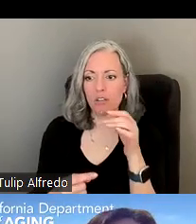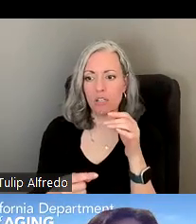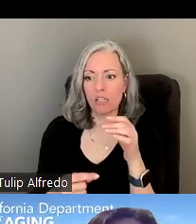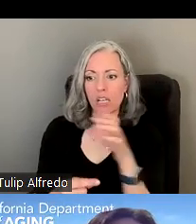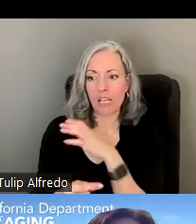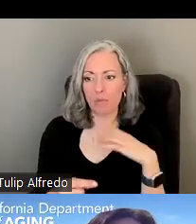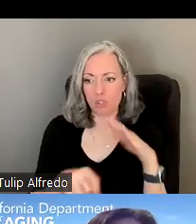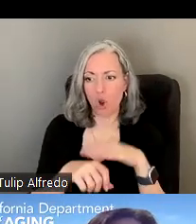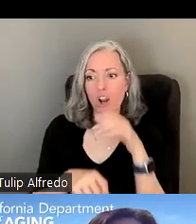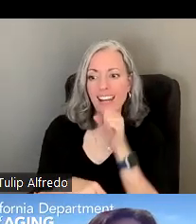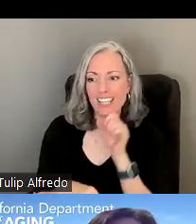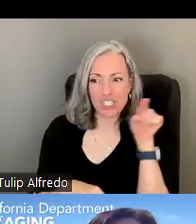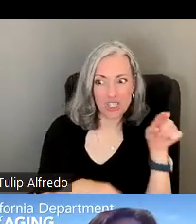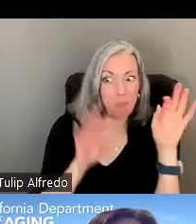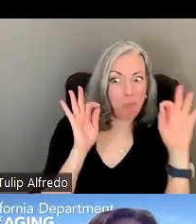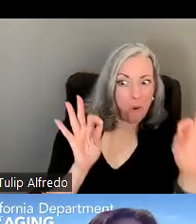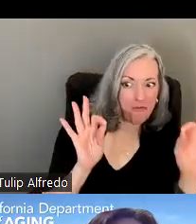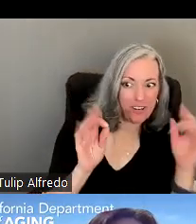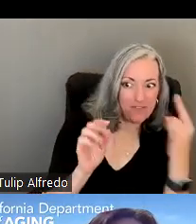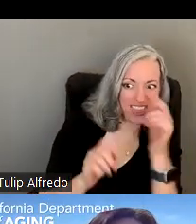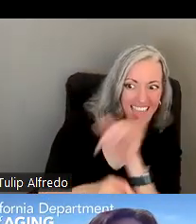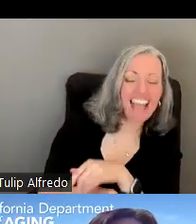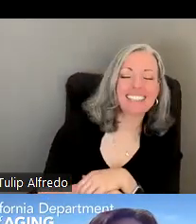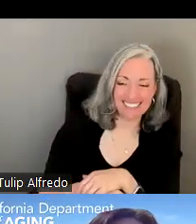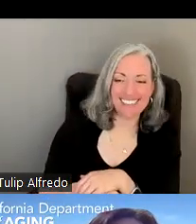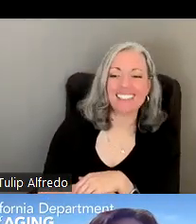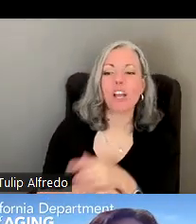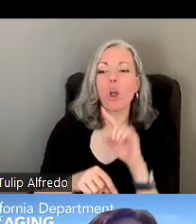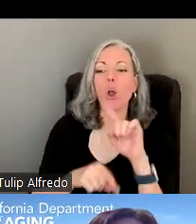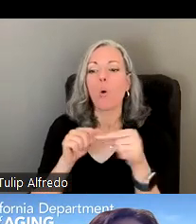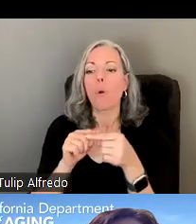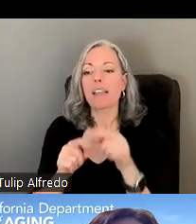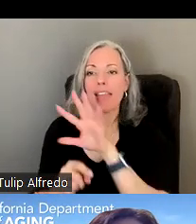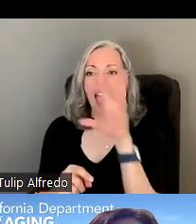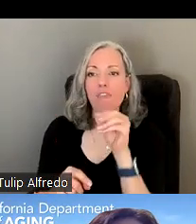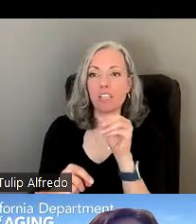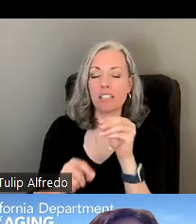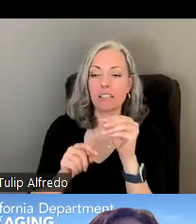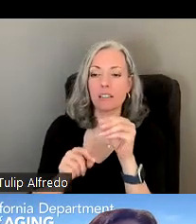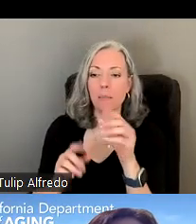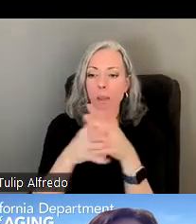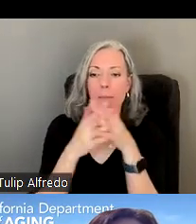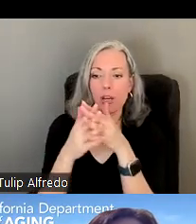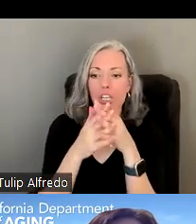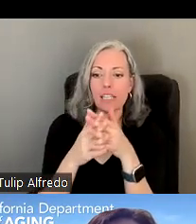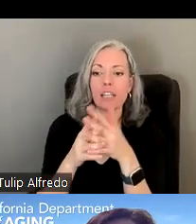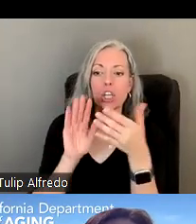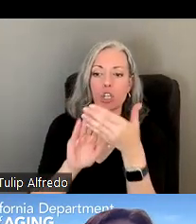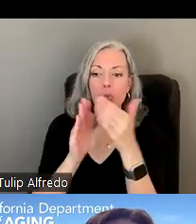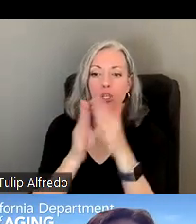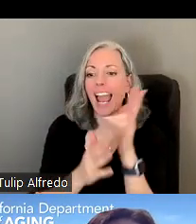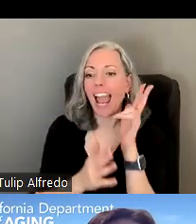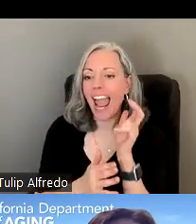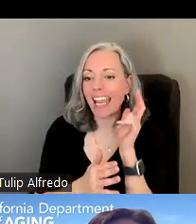and she would be perfect for that. And when it comes to the African American community, I hear exactly